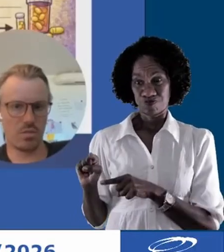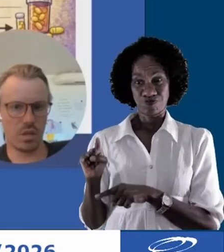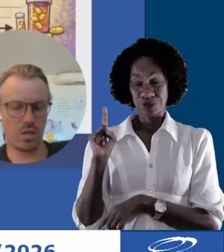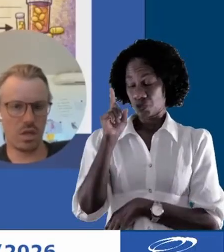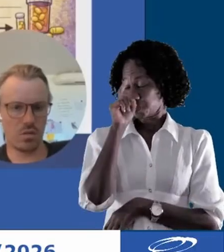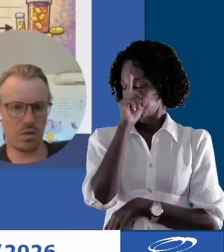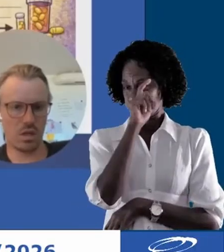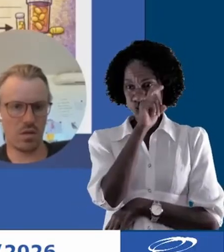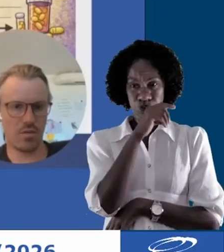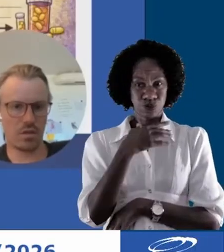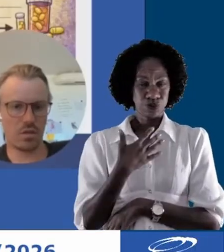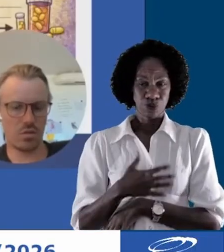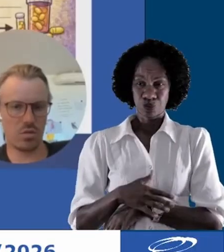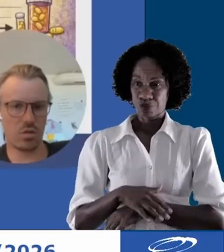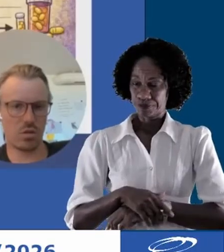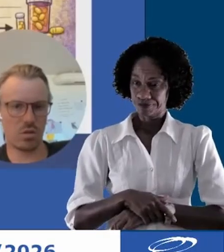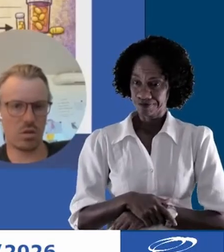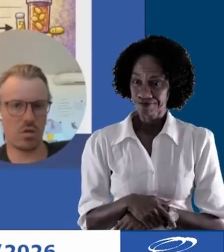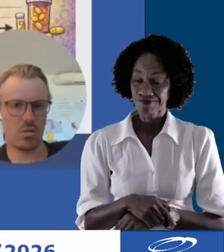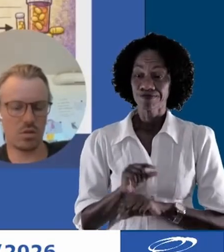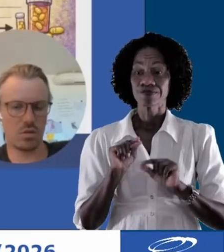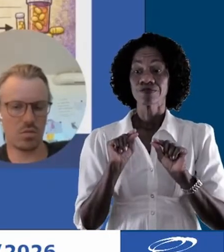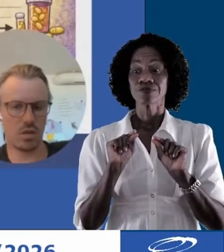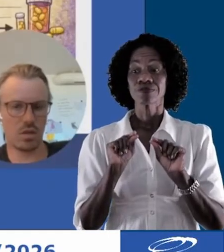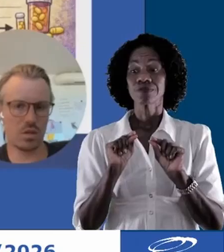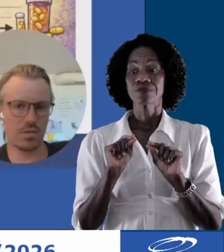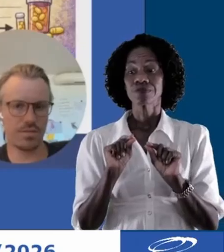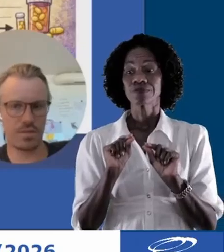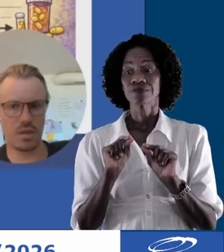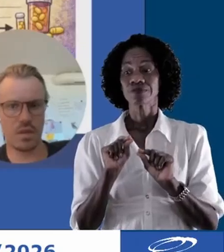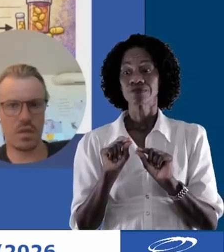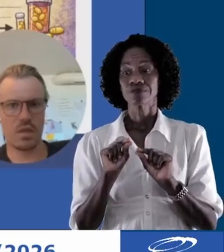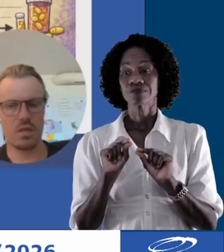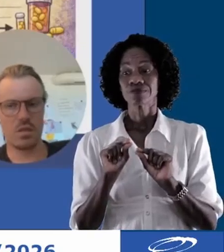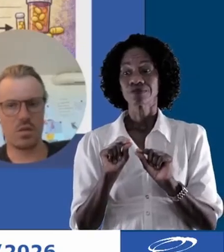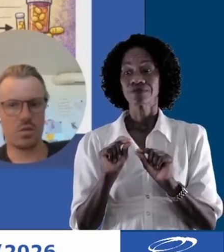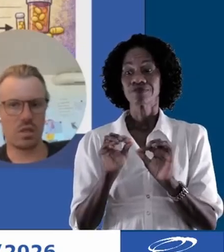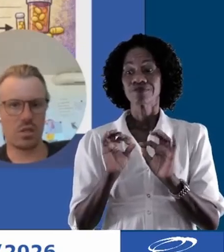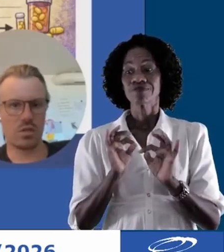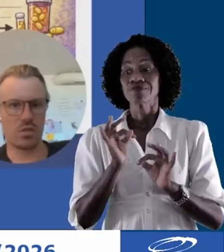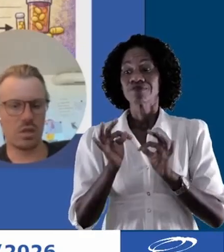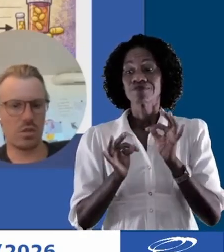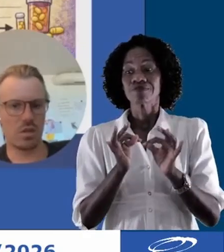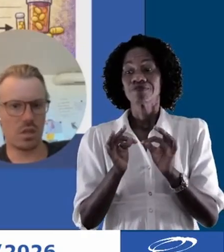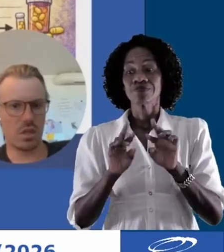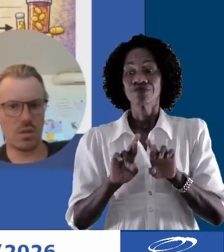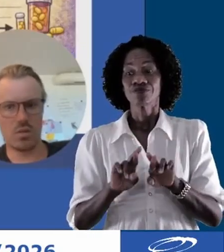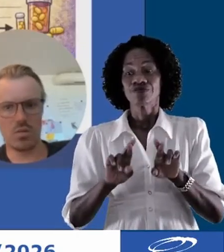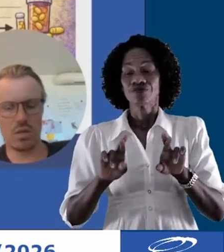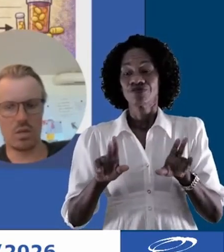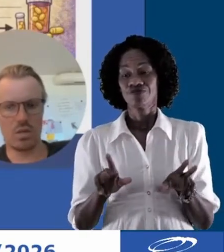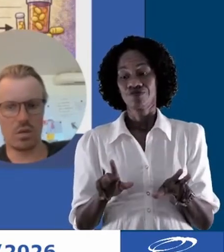predominantly measure extracellular fraction using the current research methodology. This also kicks to the interesting dilemma